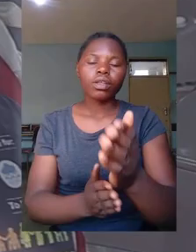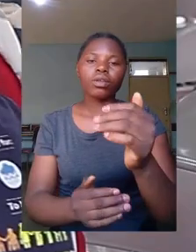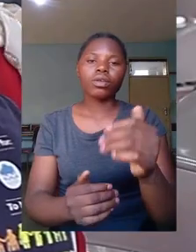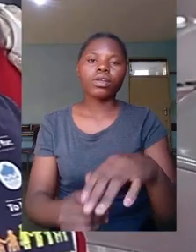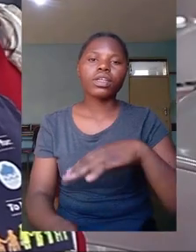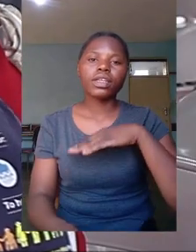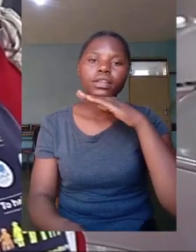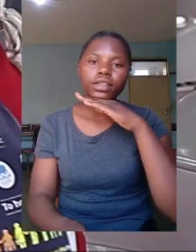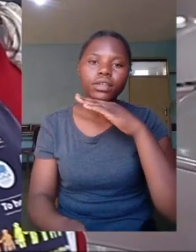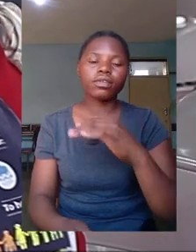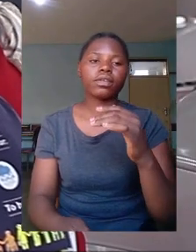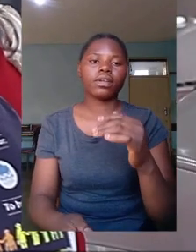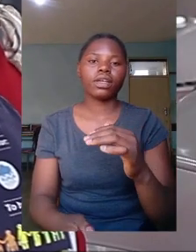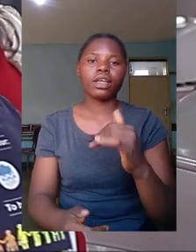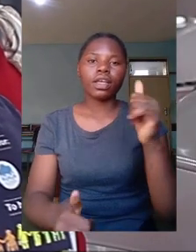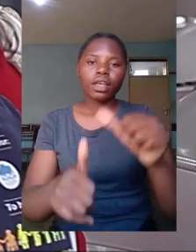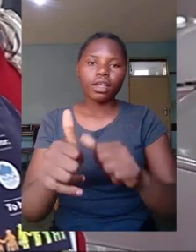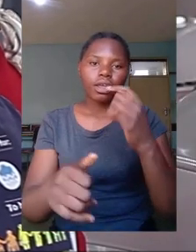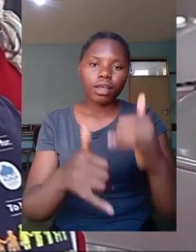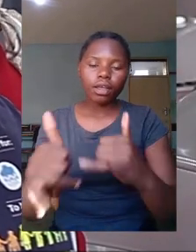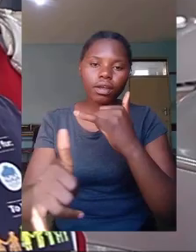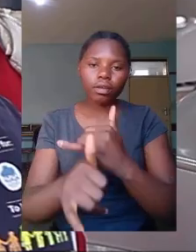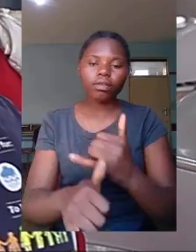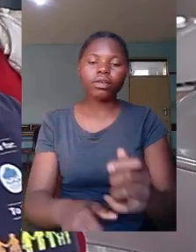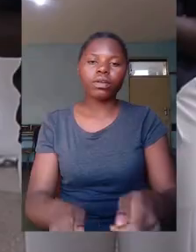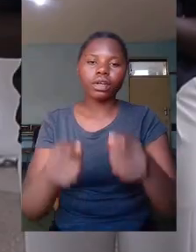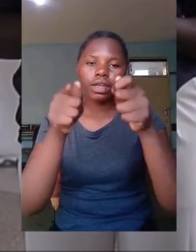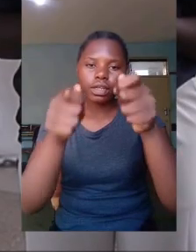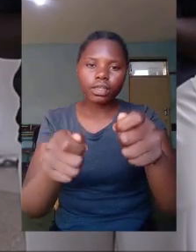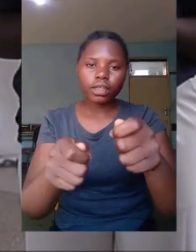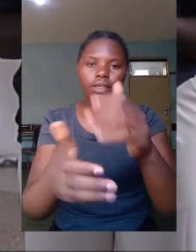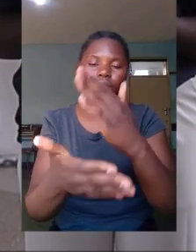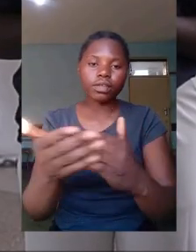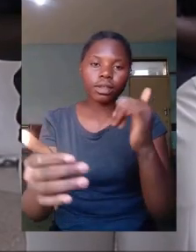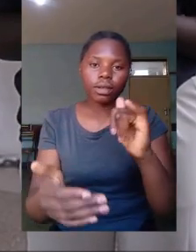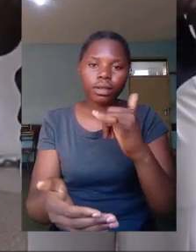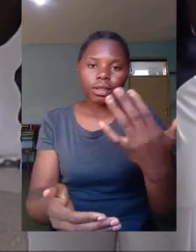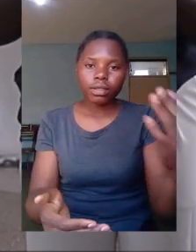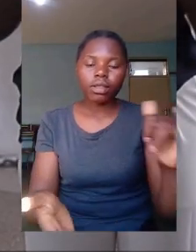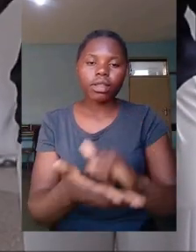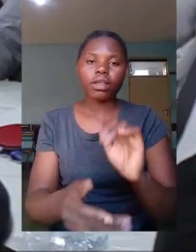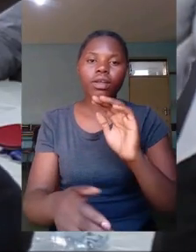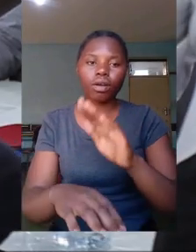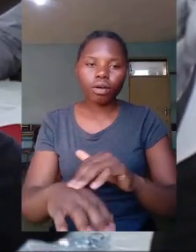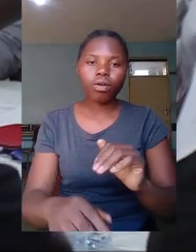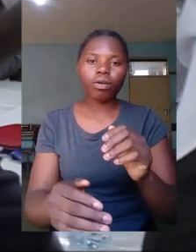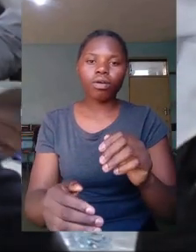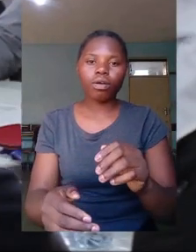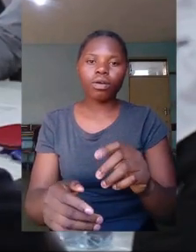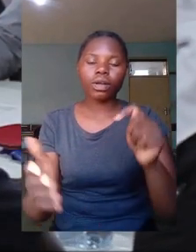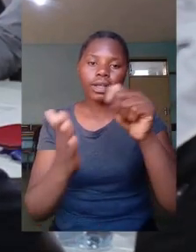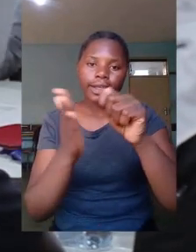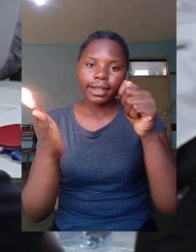science. Every year we're coming together in what we call a forecast testbed, which brings together the users and the forecasters and the researchers to learn from